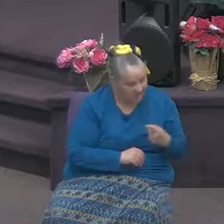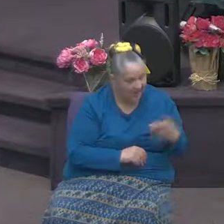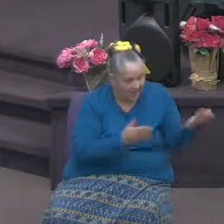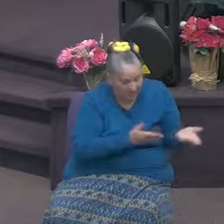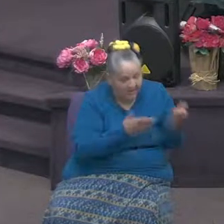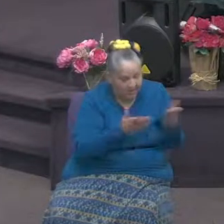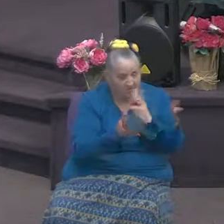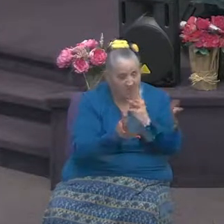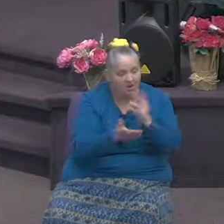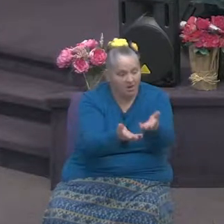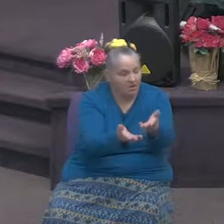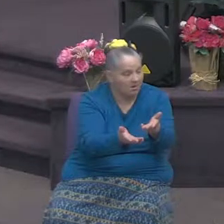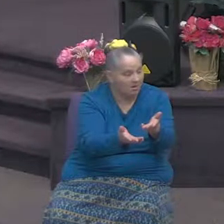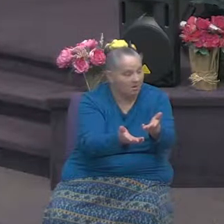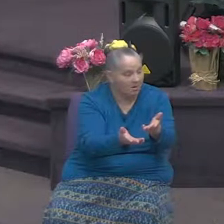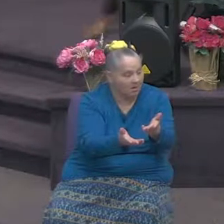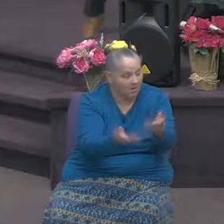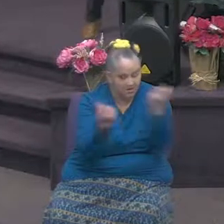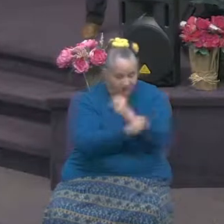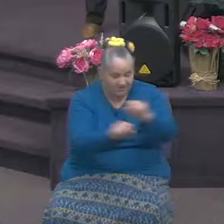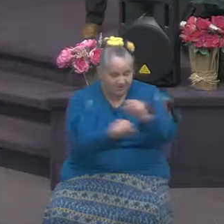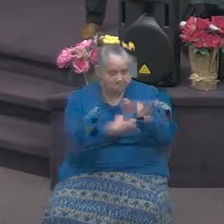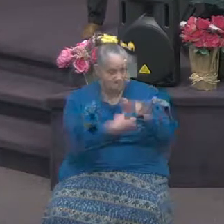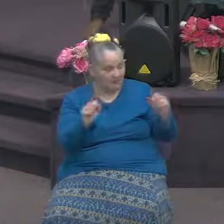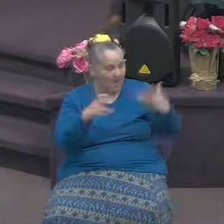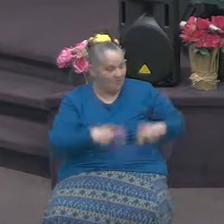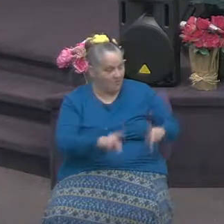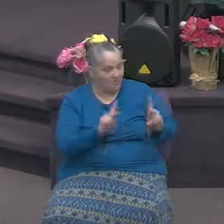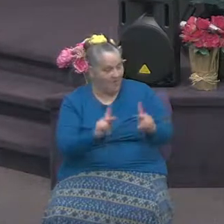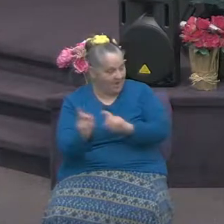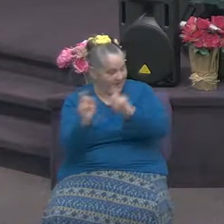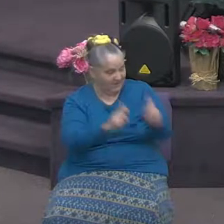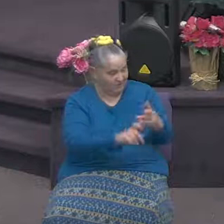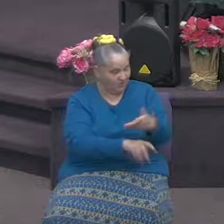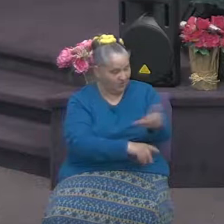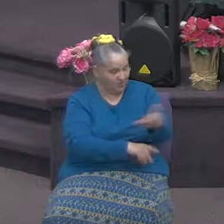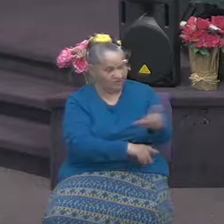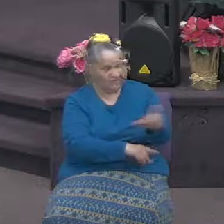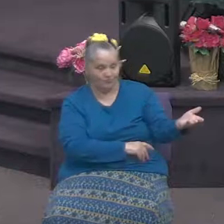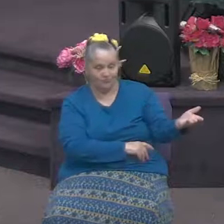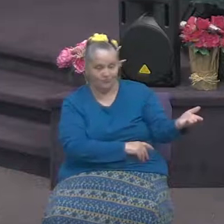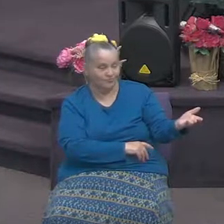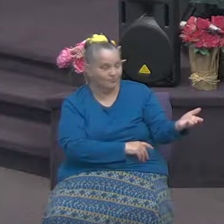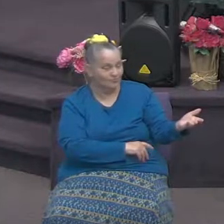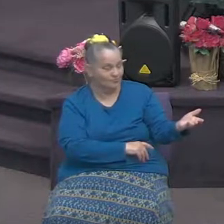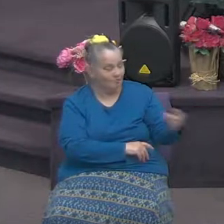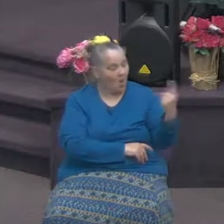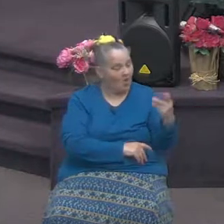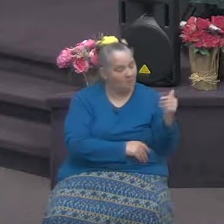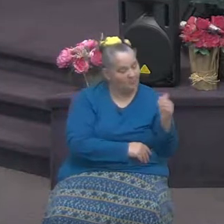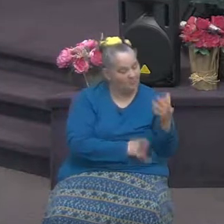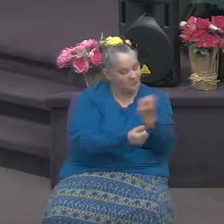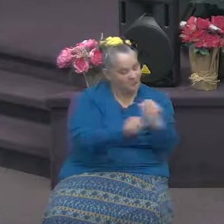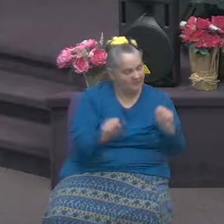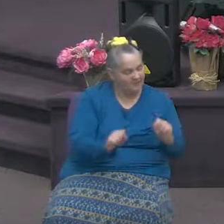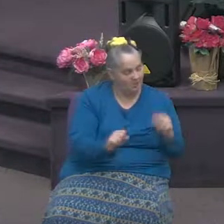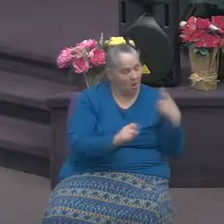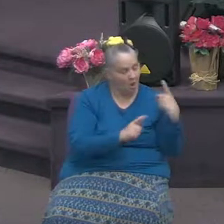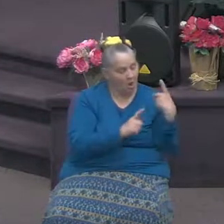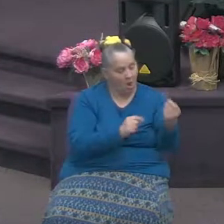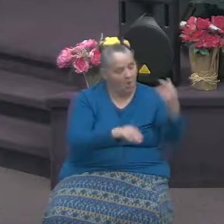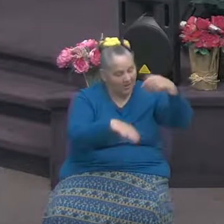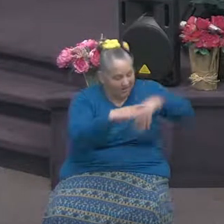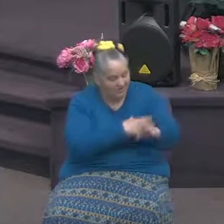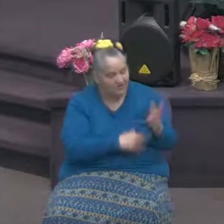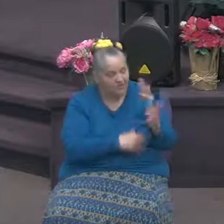here is the water. Here is the salvation I'm providing for you. The only way you can be saved is to go into